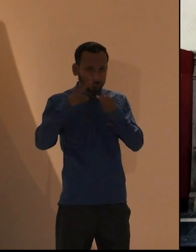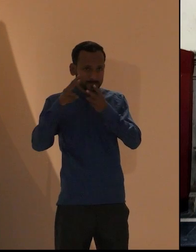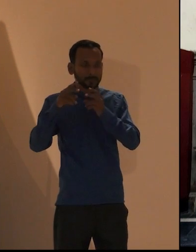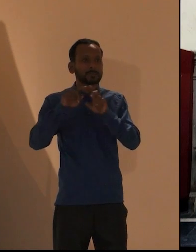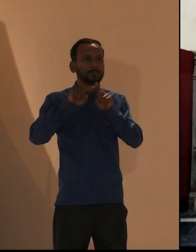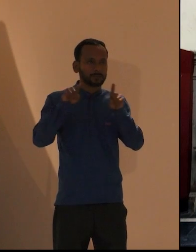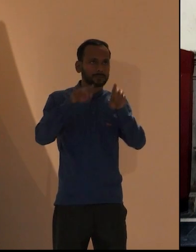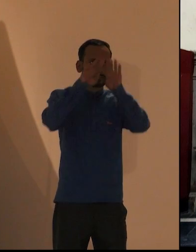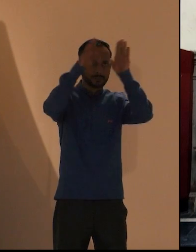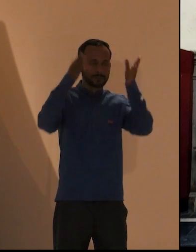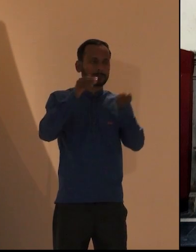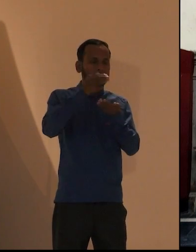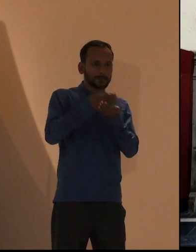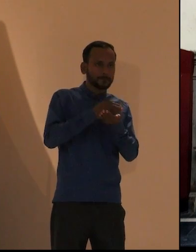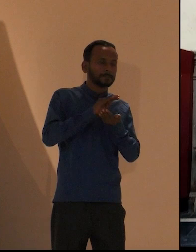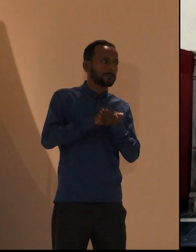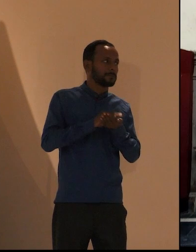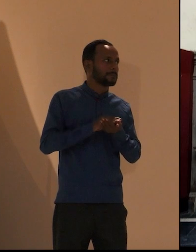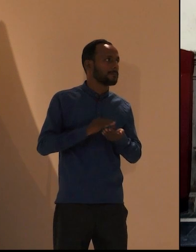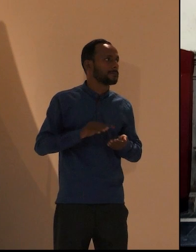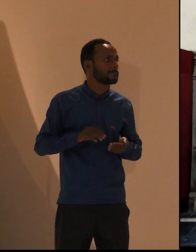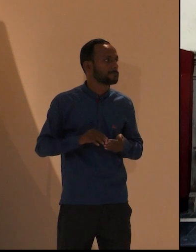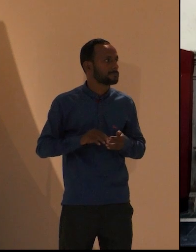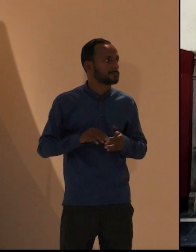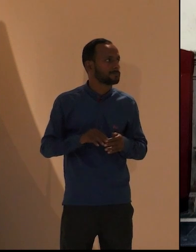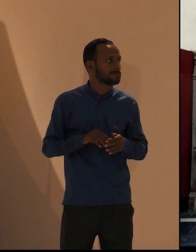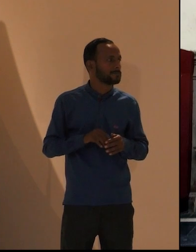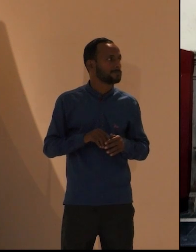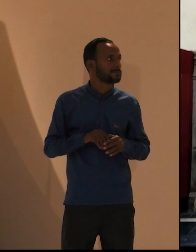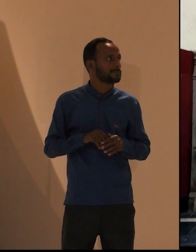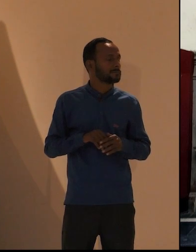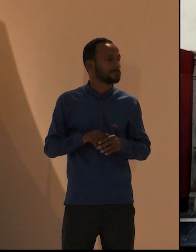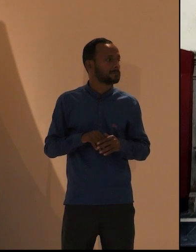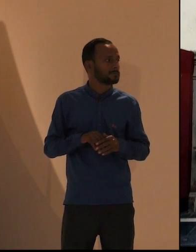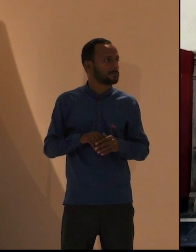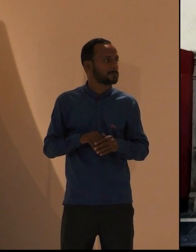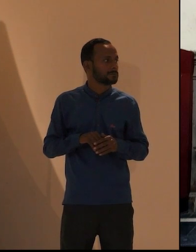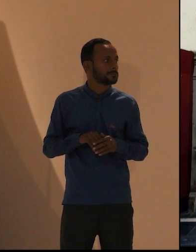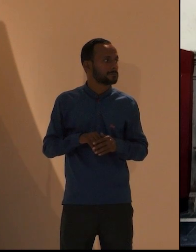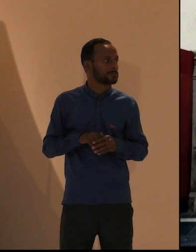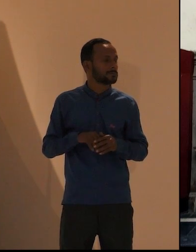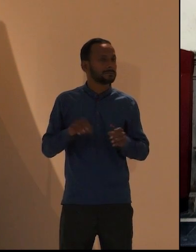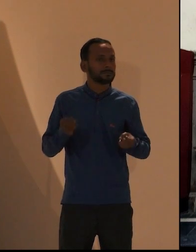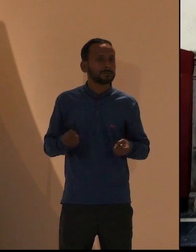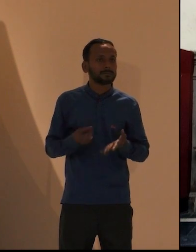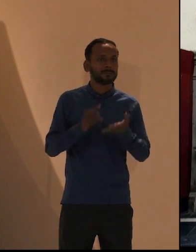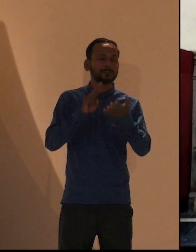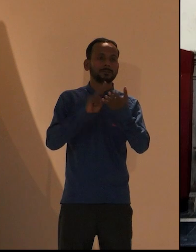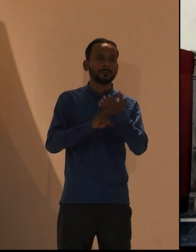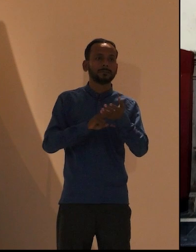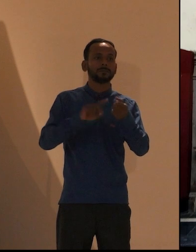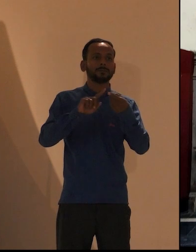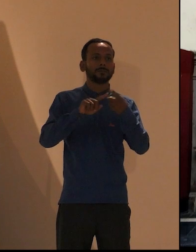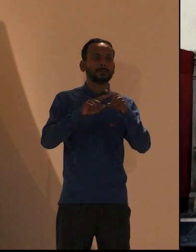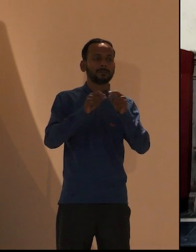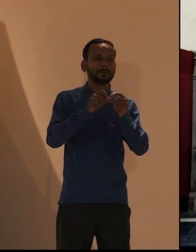of quote-unquote curatorial decision forced on us from the top. When the Netaji exhibition was installed in